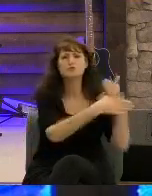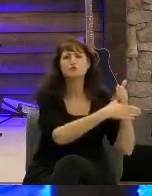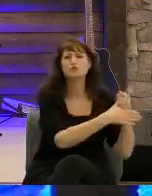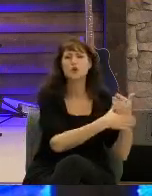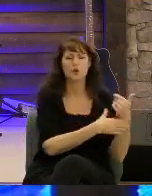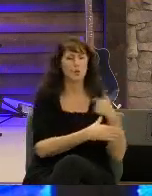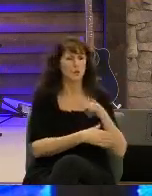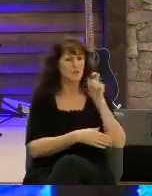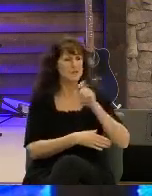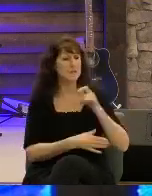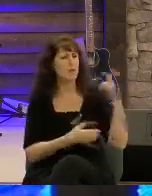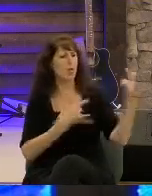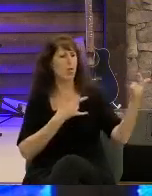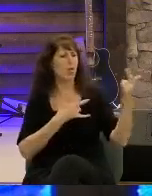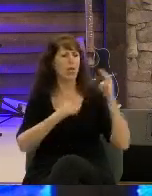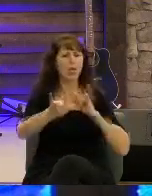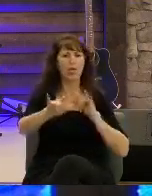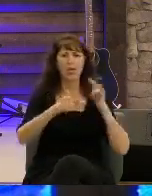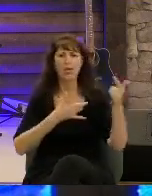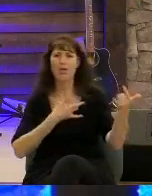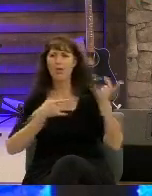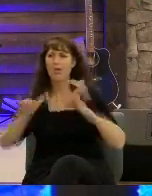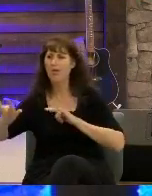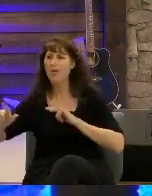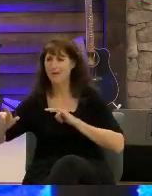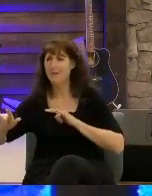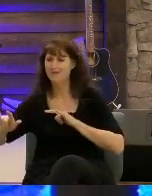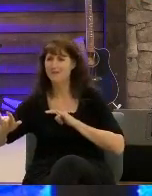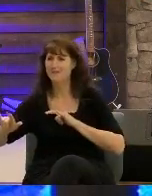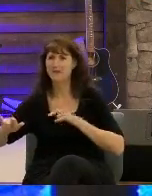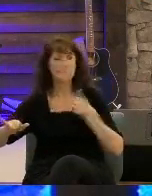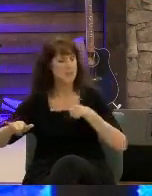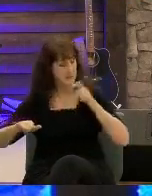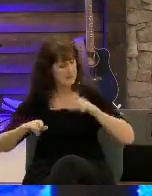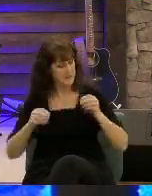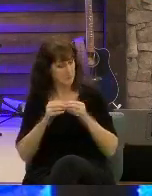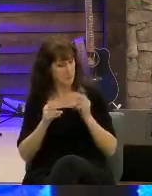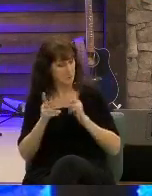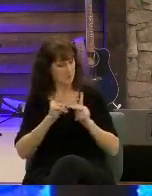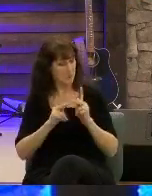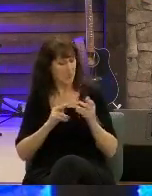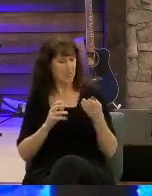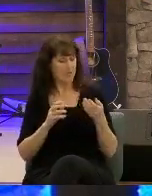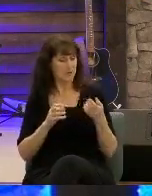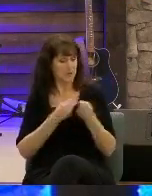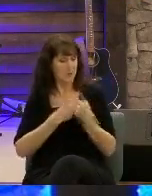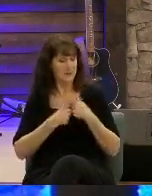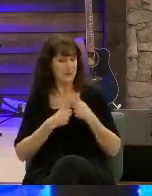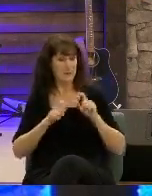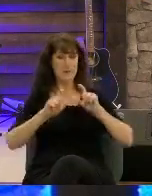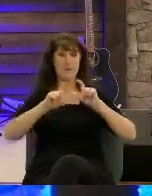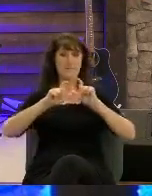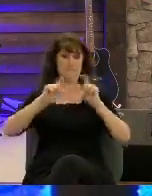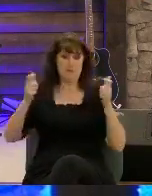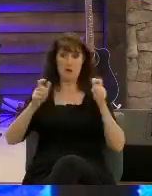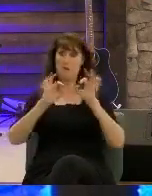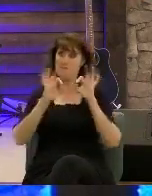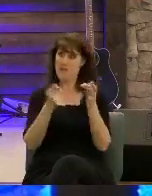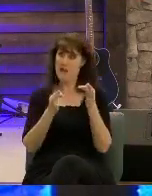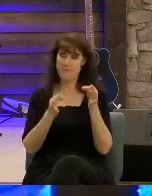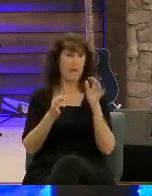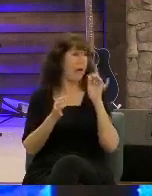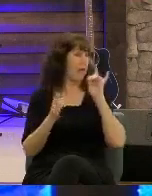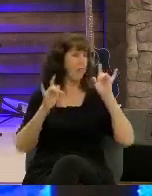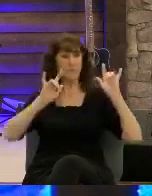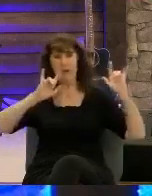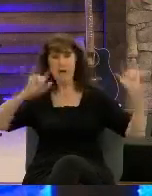know, I want a bunch more people to be loved, to love me, right? I want a bigger family. You're my family. I love you.